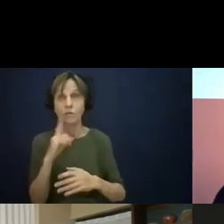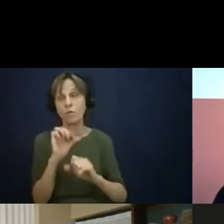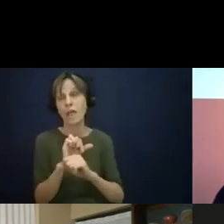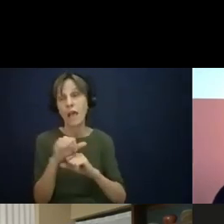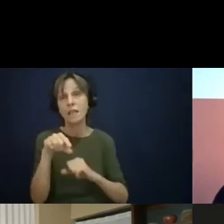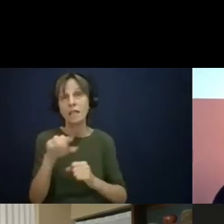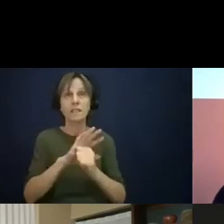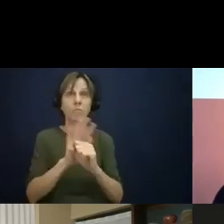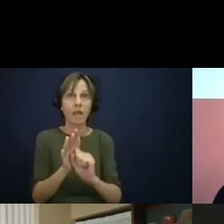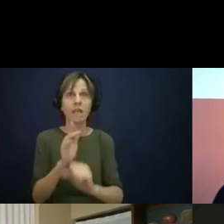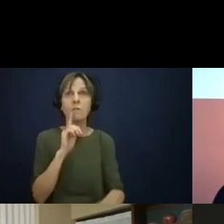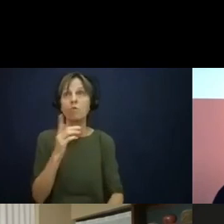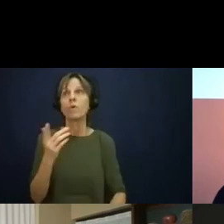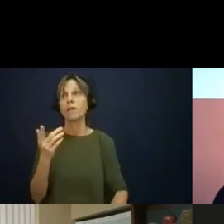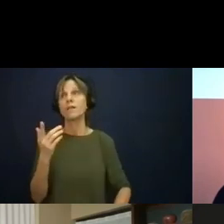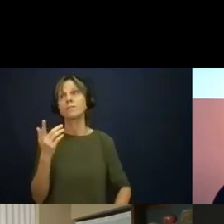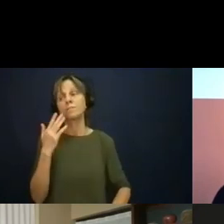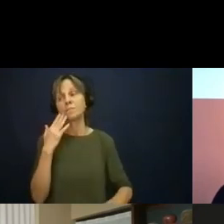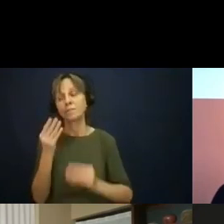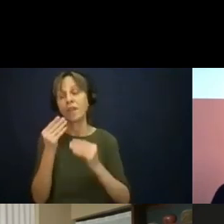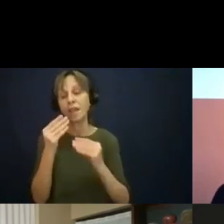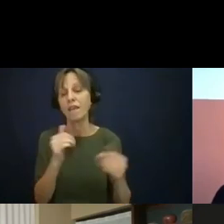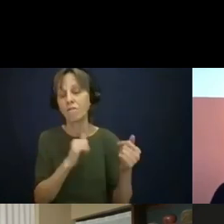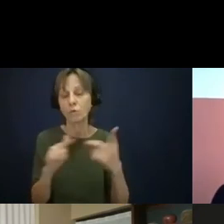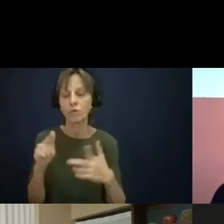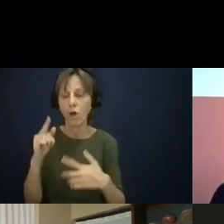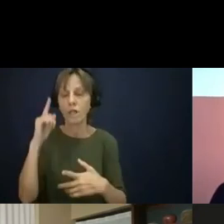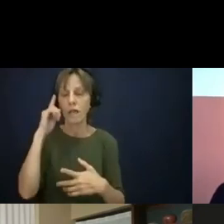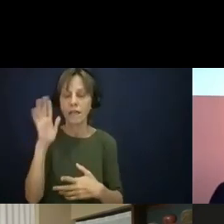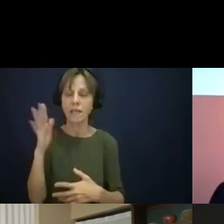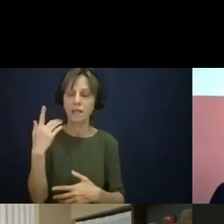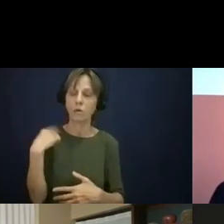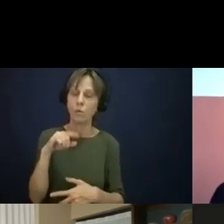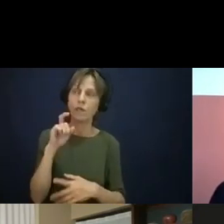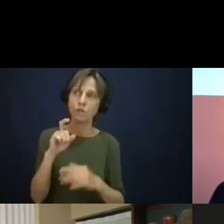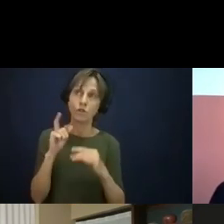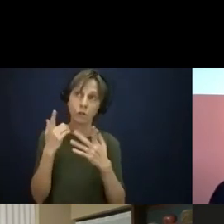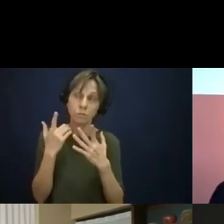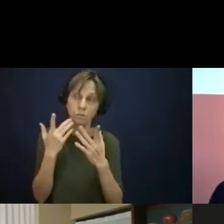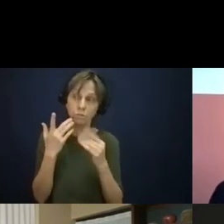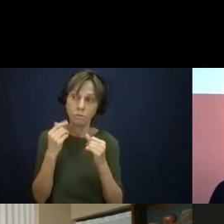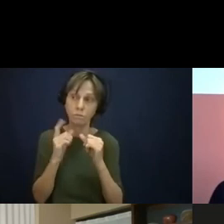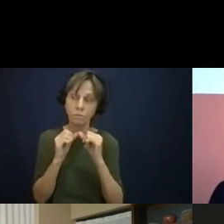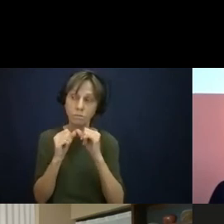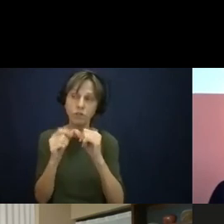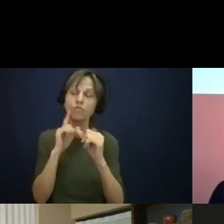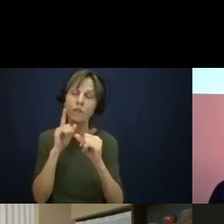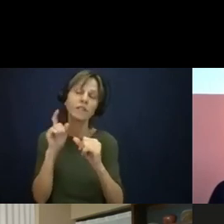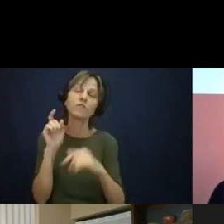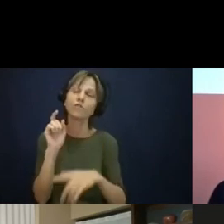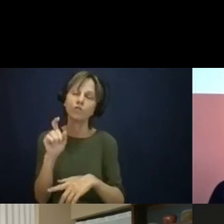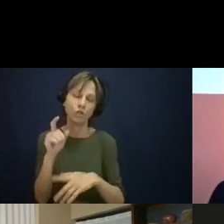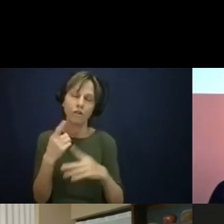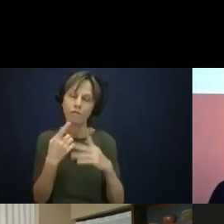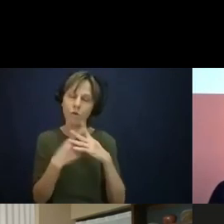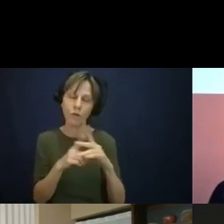really, you know, given to us all. And I think that like that we should strive forth with that. I think that that's something that should have been original, like from